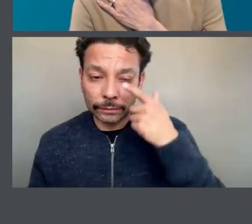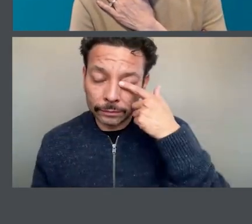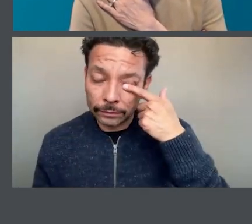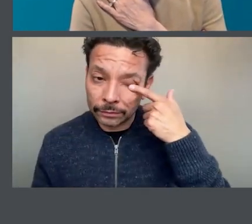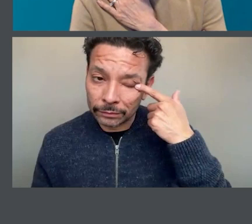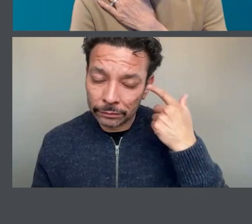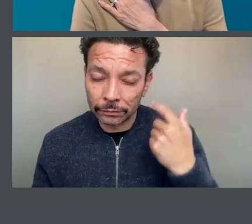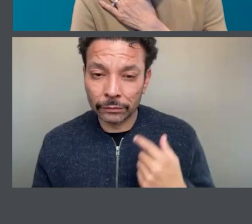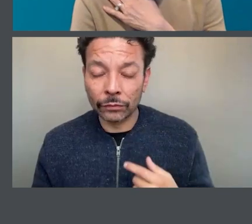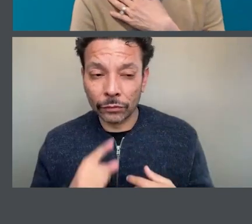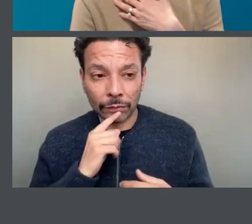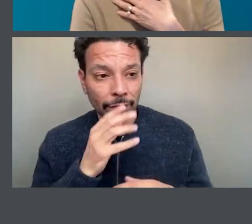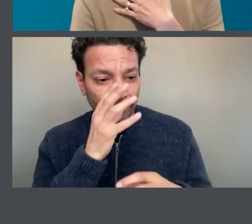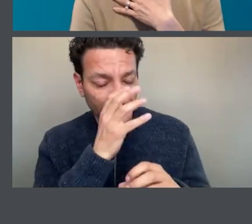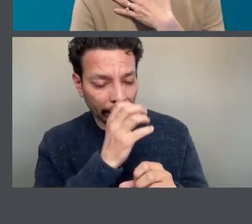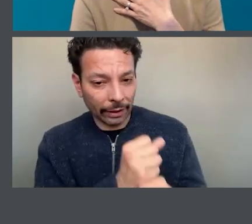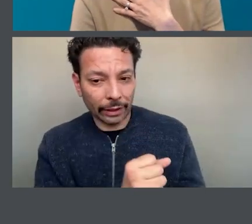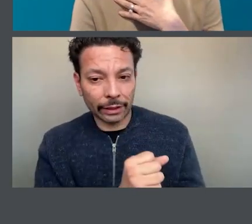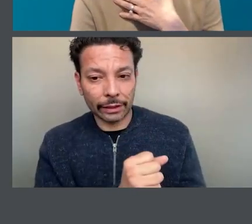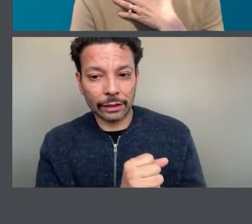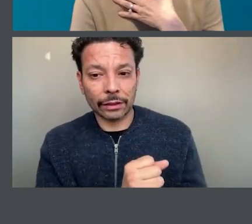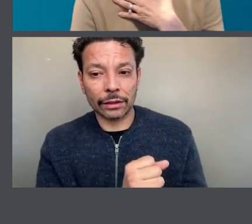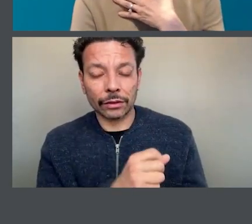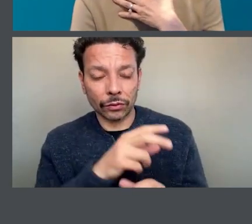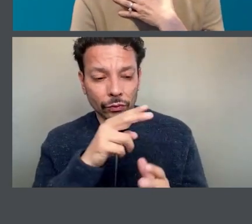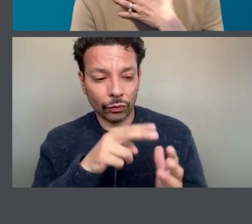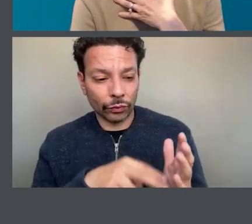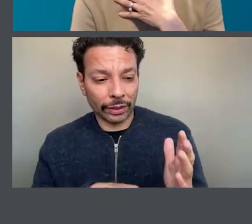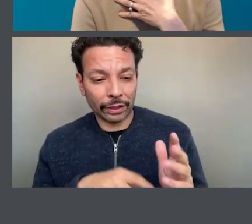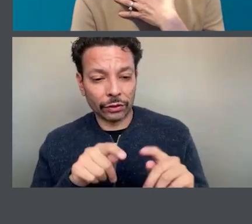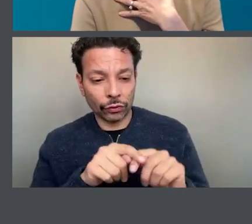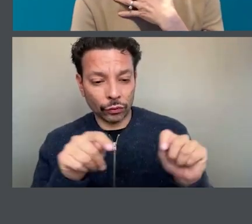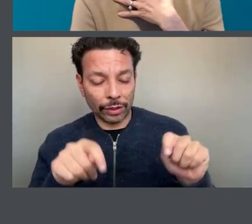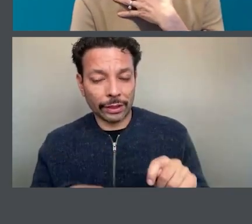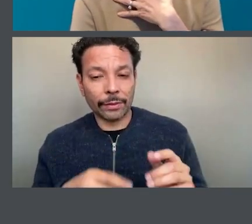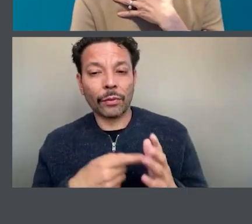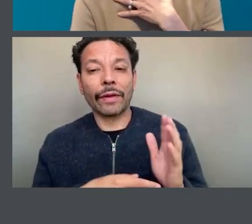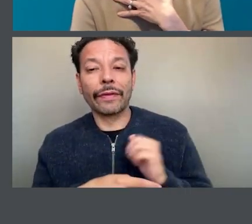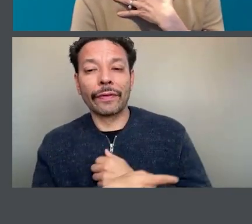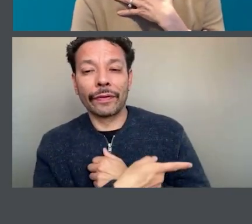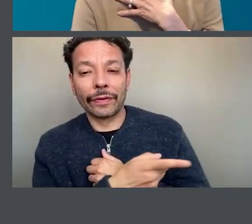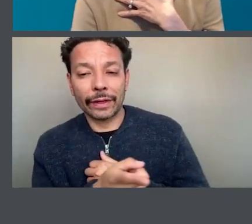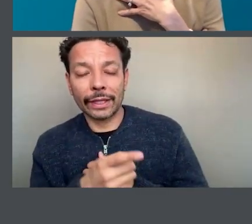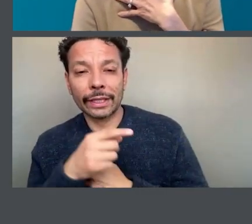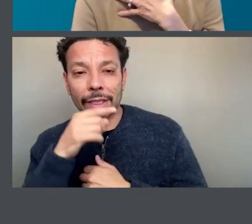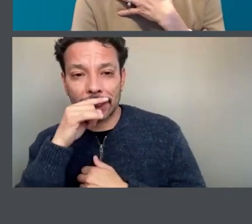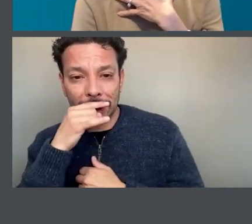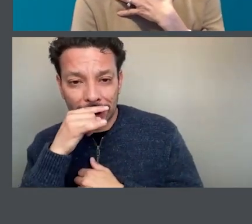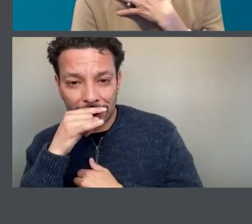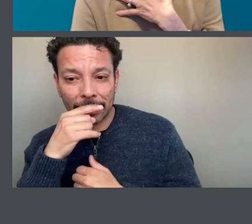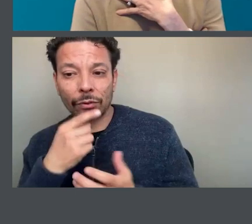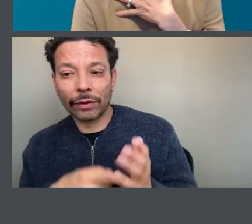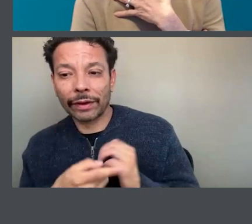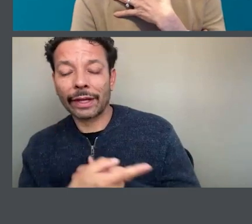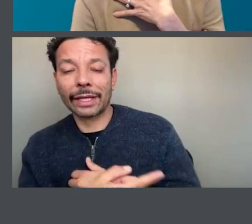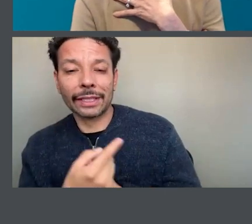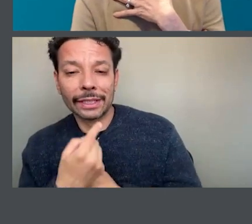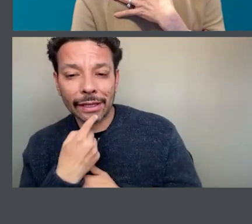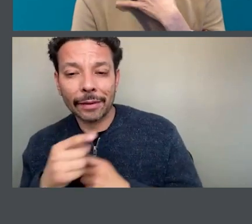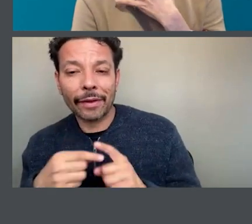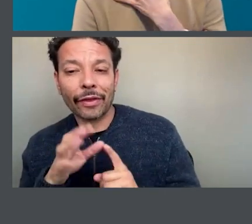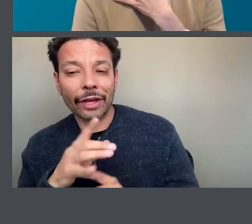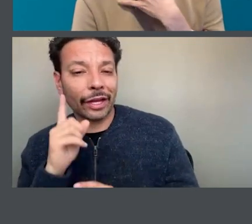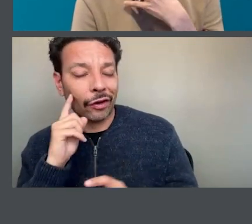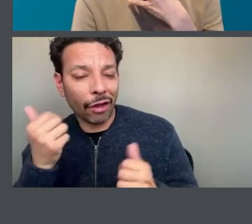And so it was fascinating to read the transcripts of what the kids actually said about